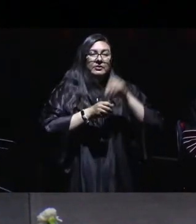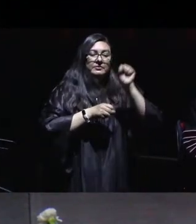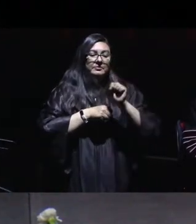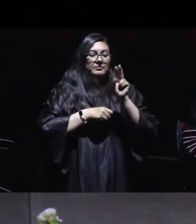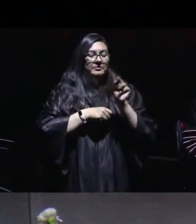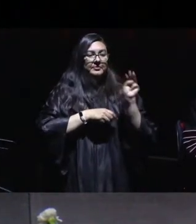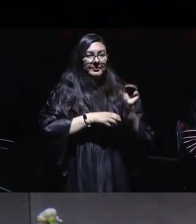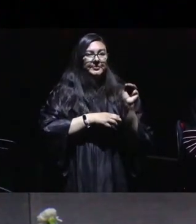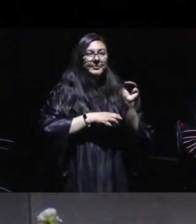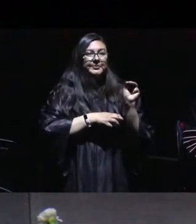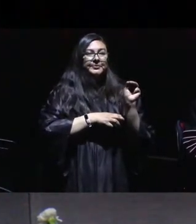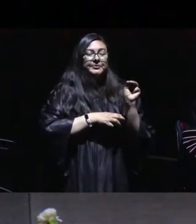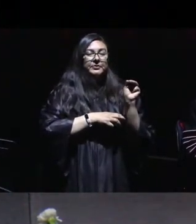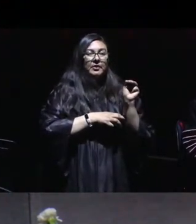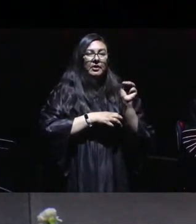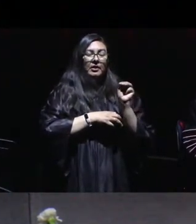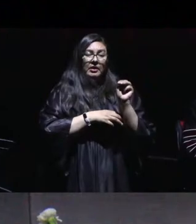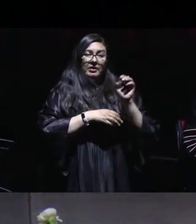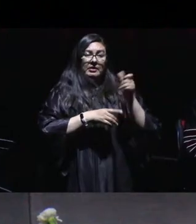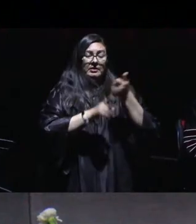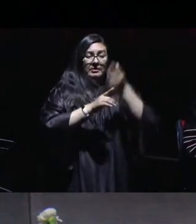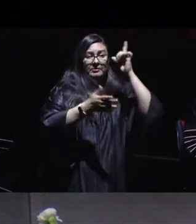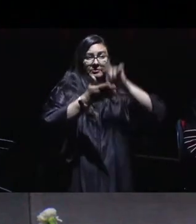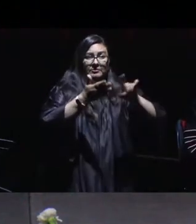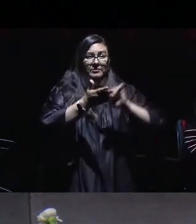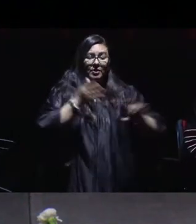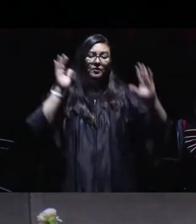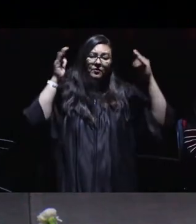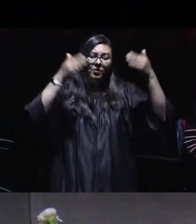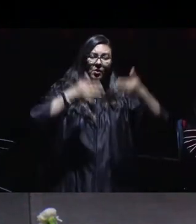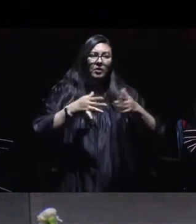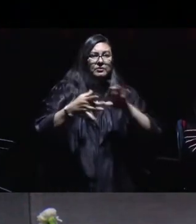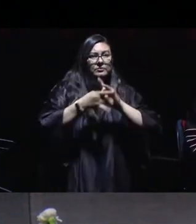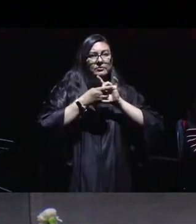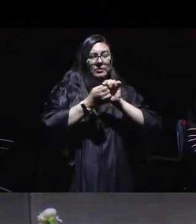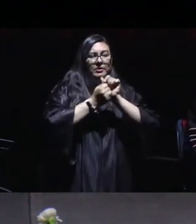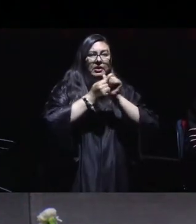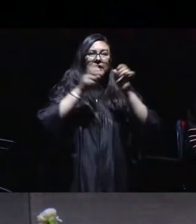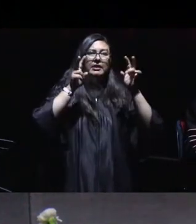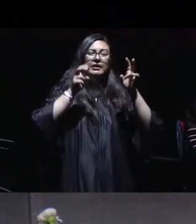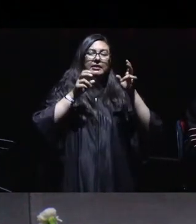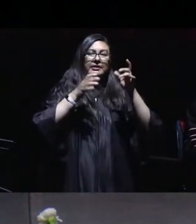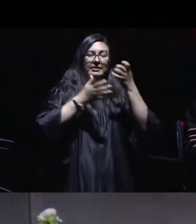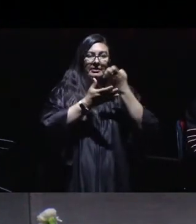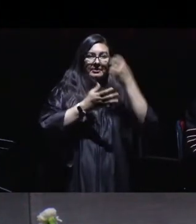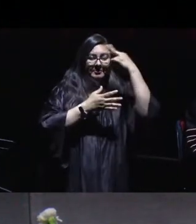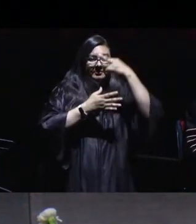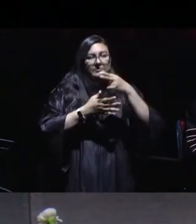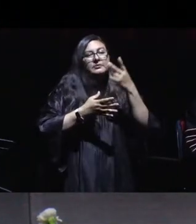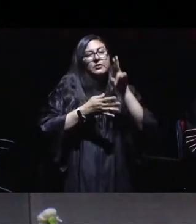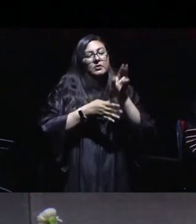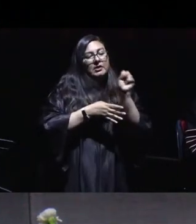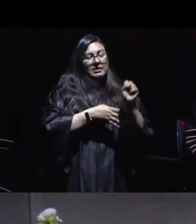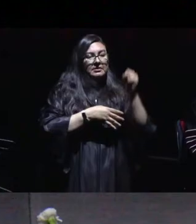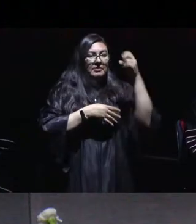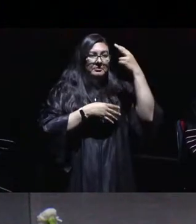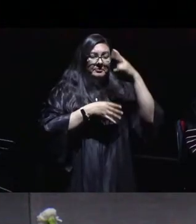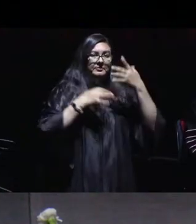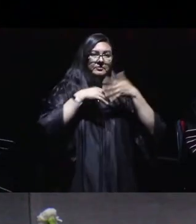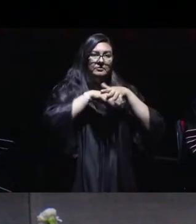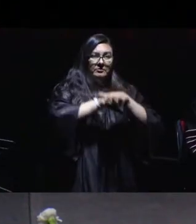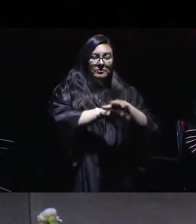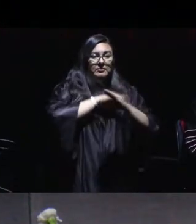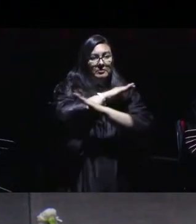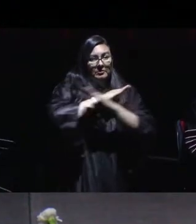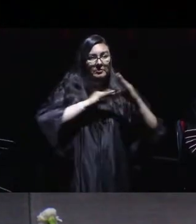Mexico. Dr. Coronel's research focuses on issues pertaining to the Mexican economy, U.S.-Mexico economic integration